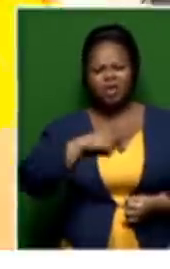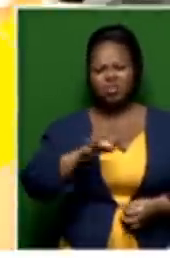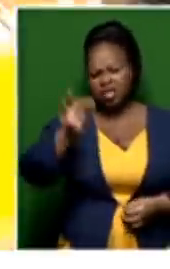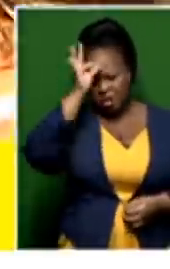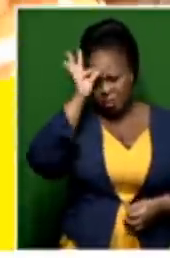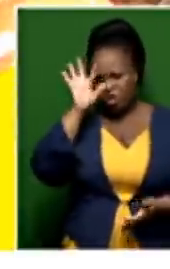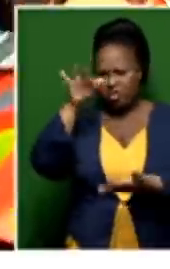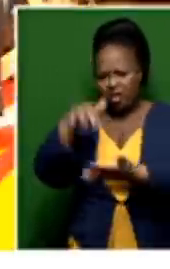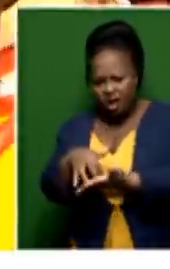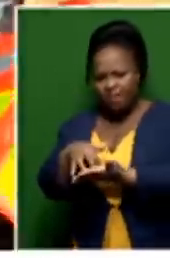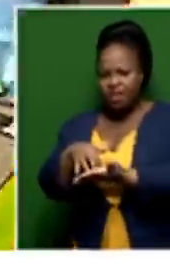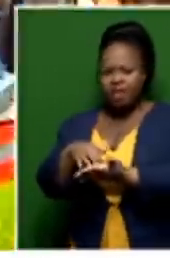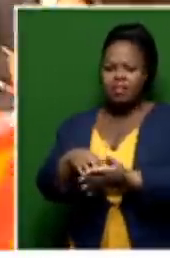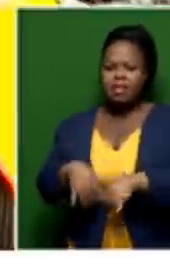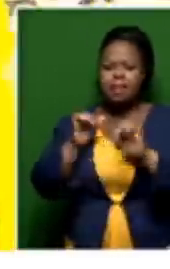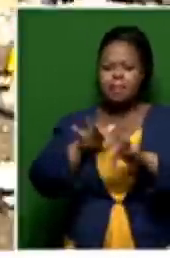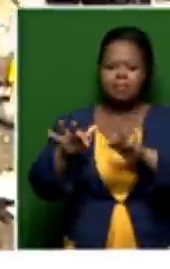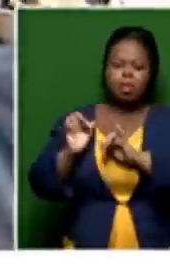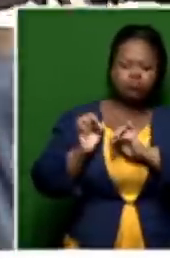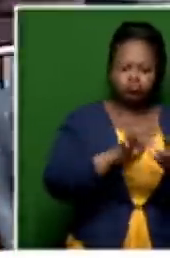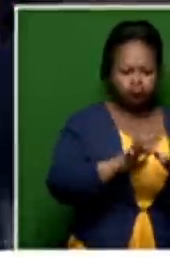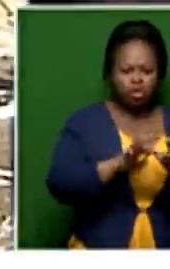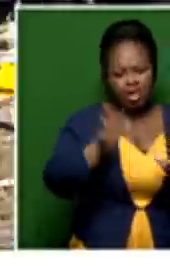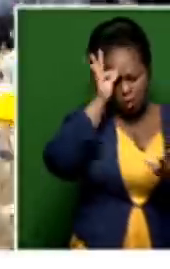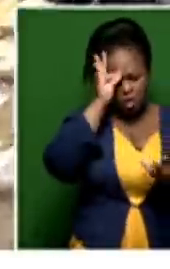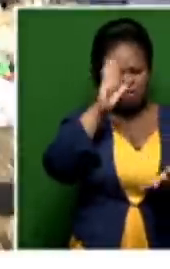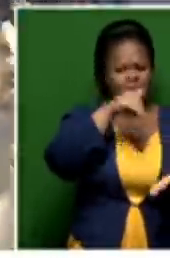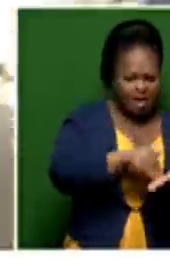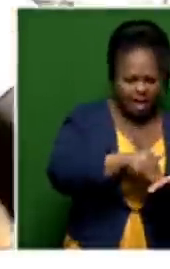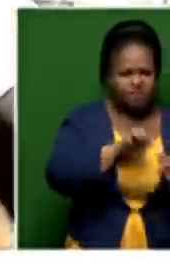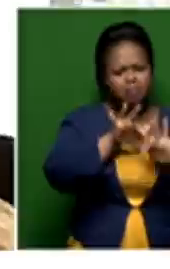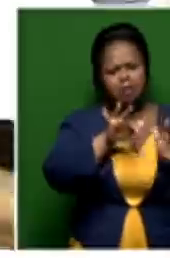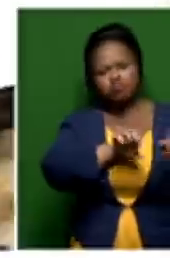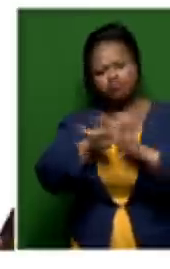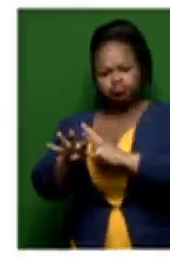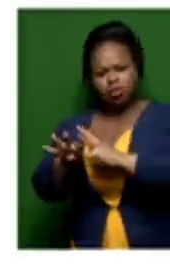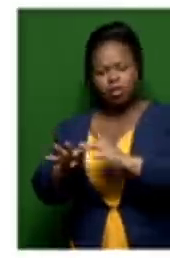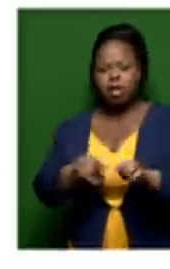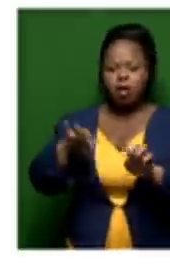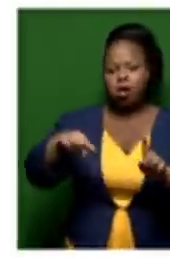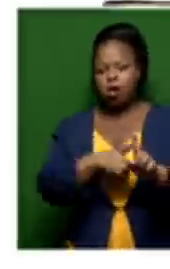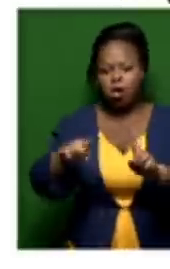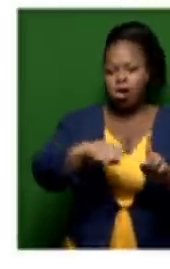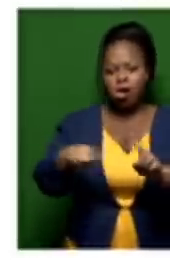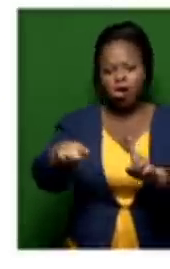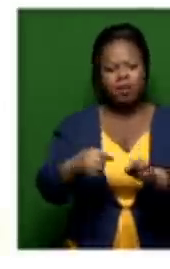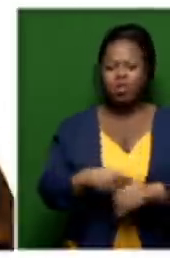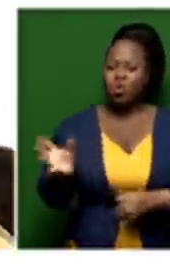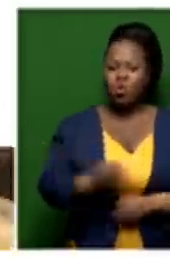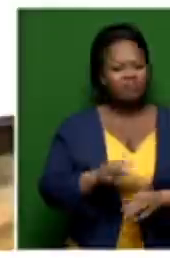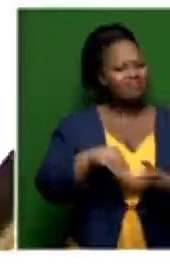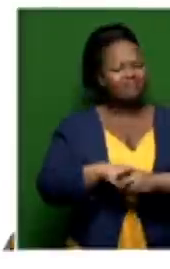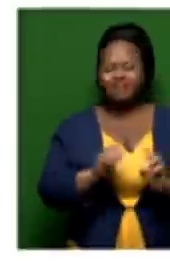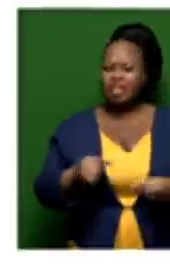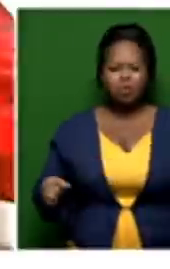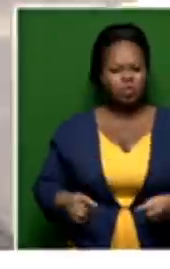a situation where you're moving from one area to the other. Very difficult to try and cover every single aspect, because